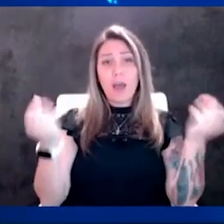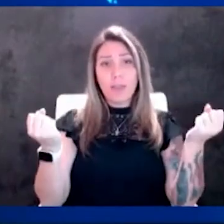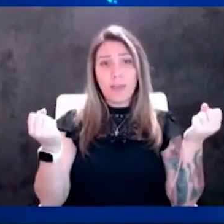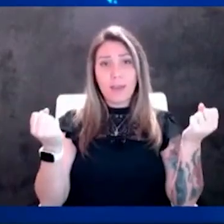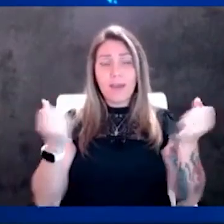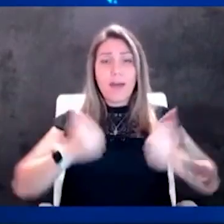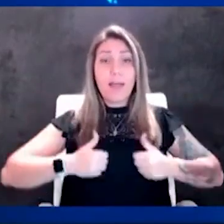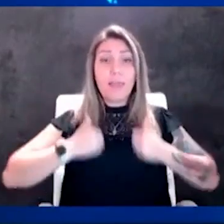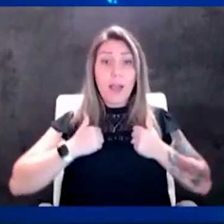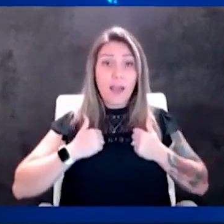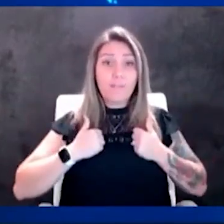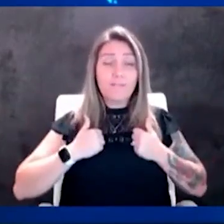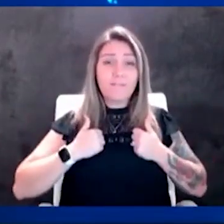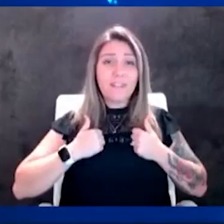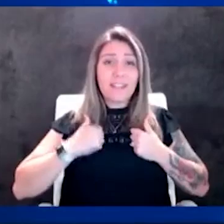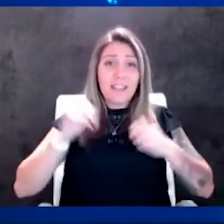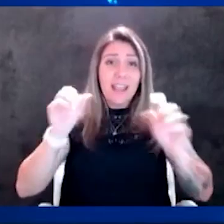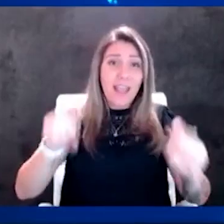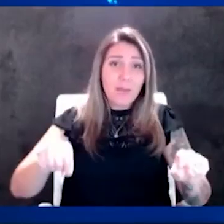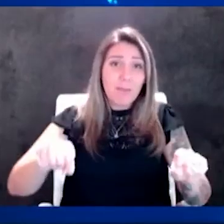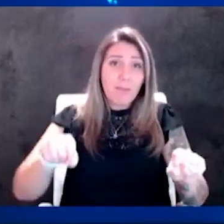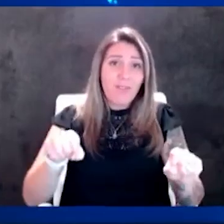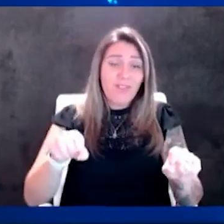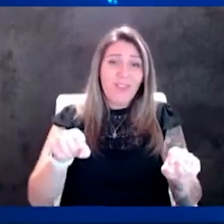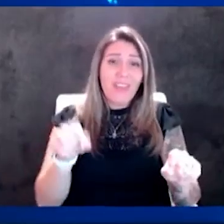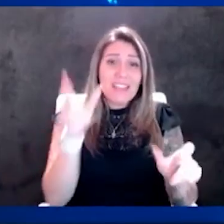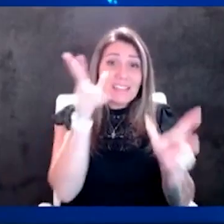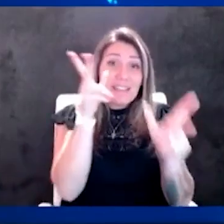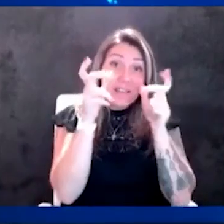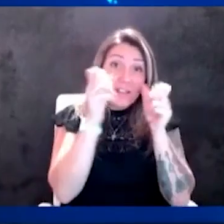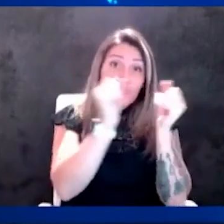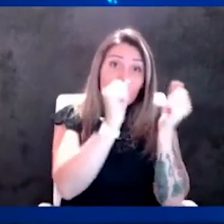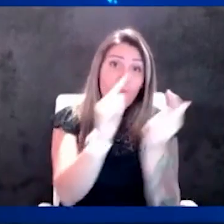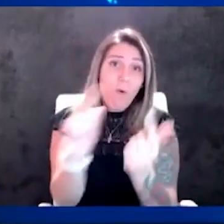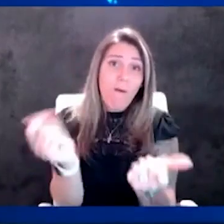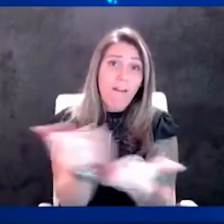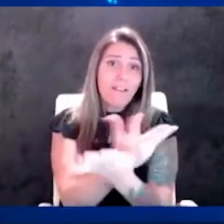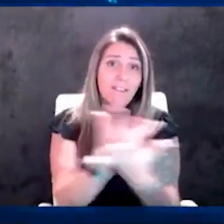and able to listen to all the voices. We'll see you on Monday.